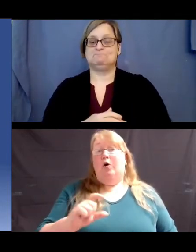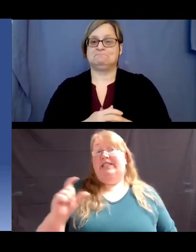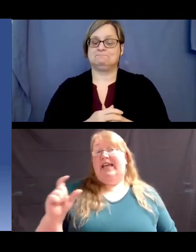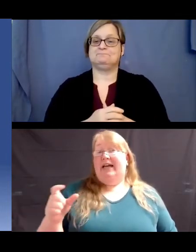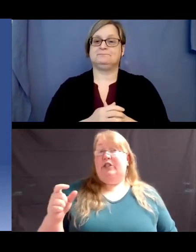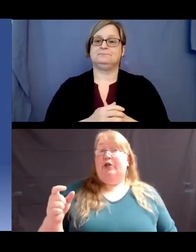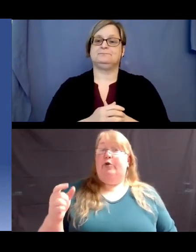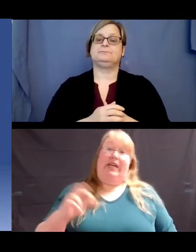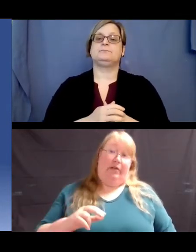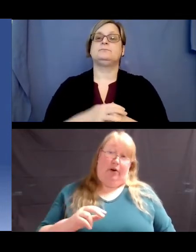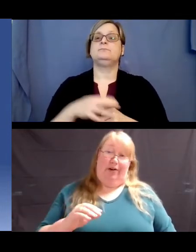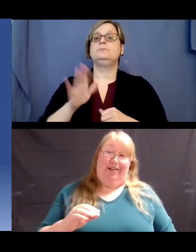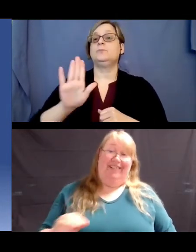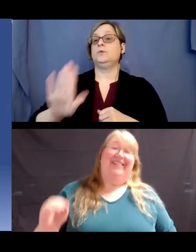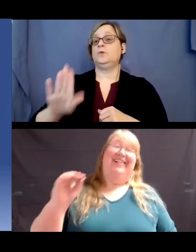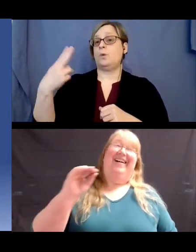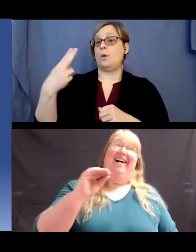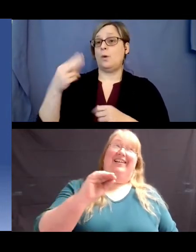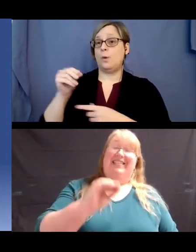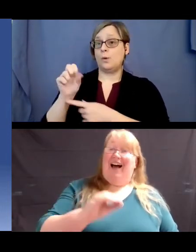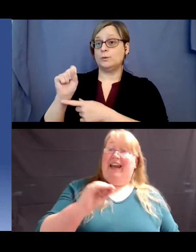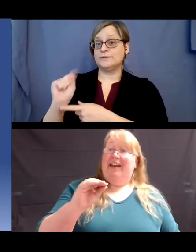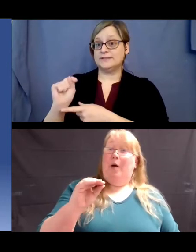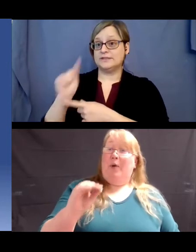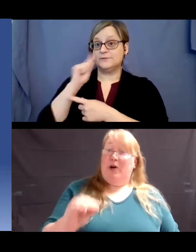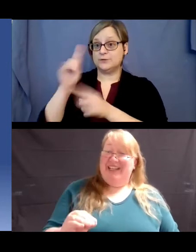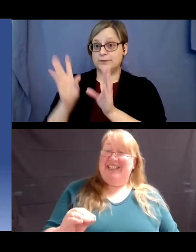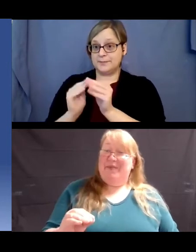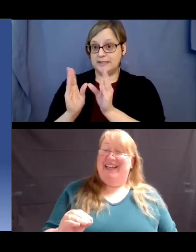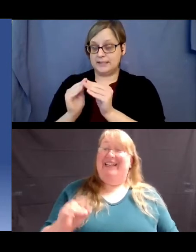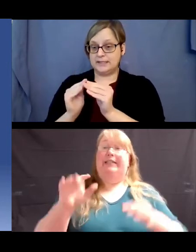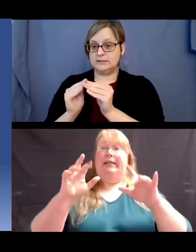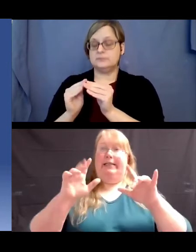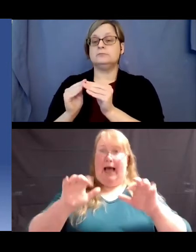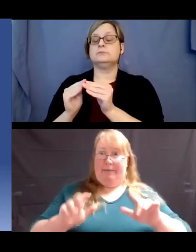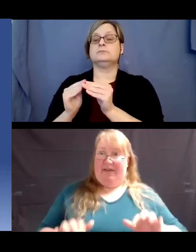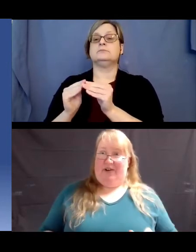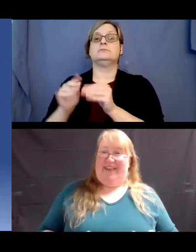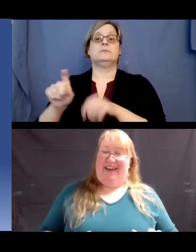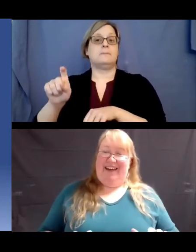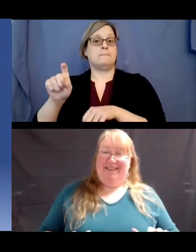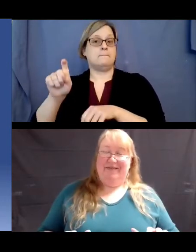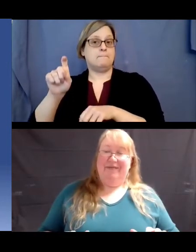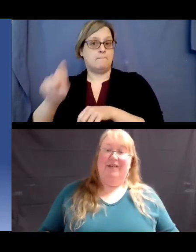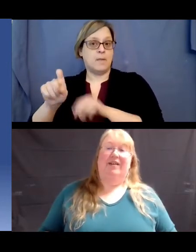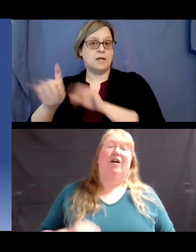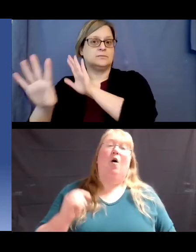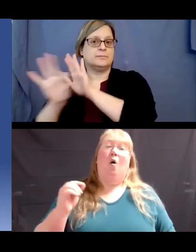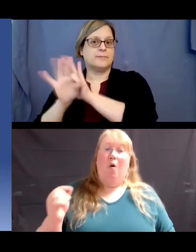The host has to either assign a participant to type everything